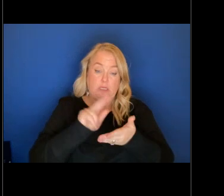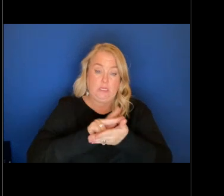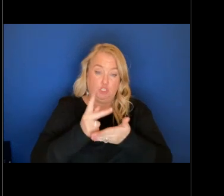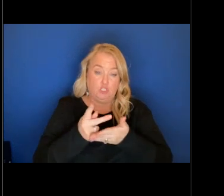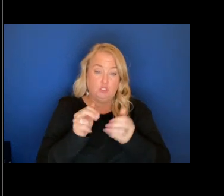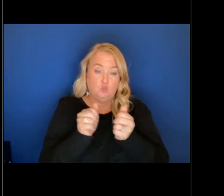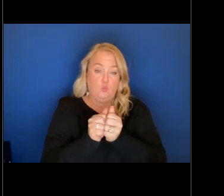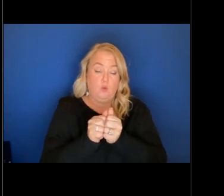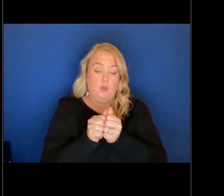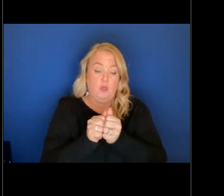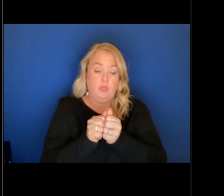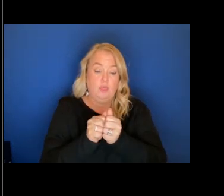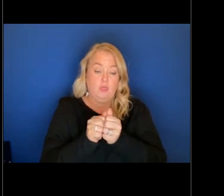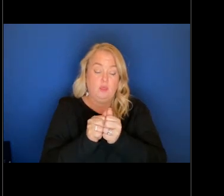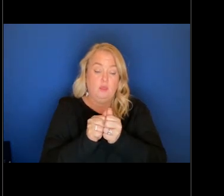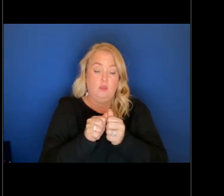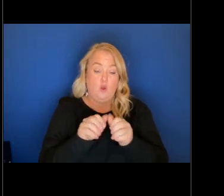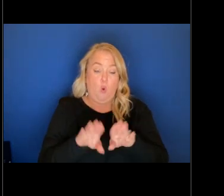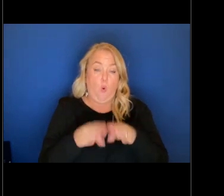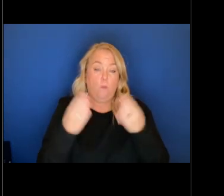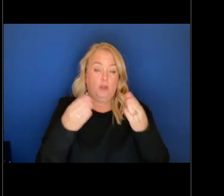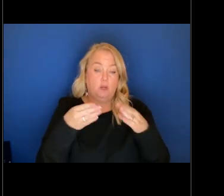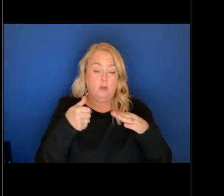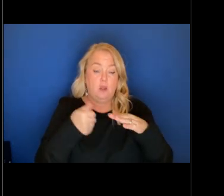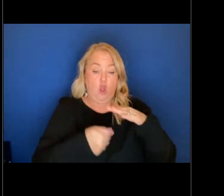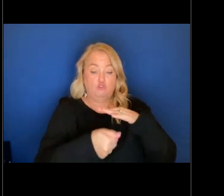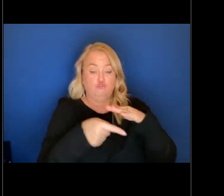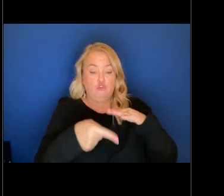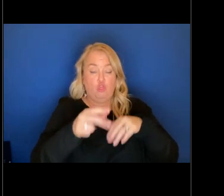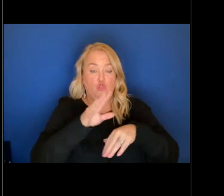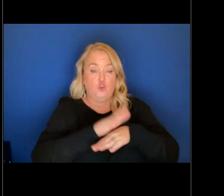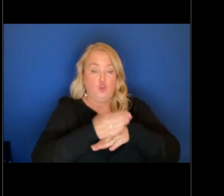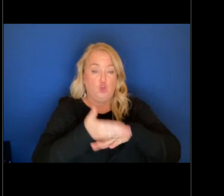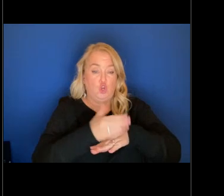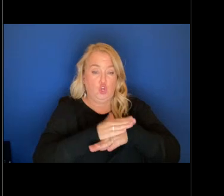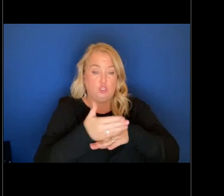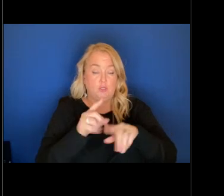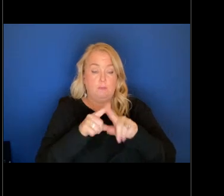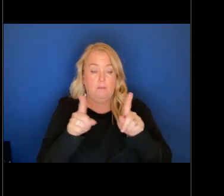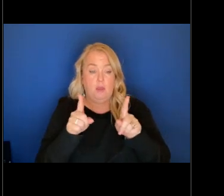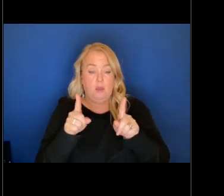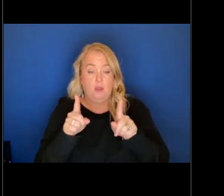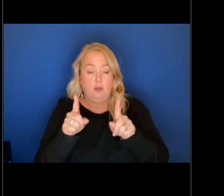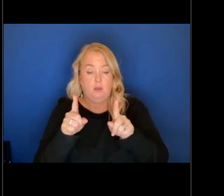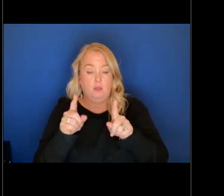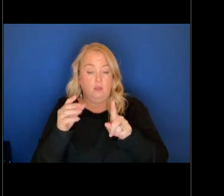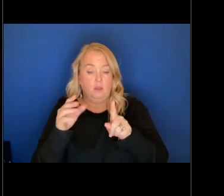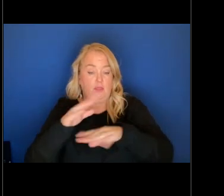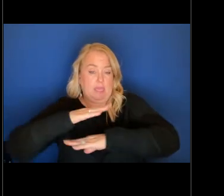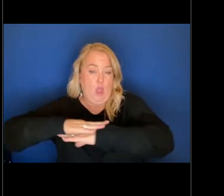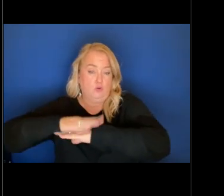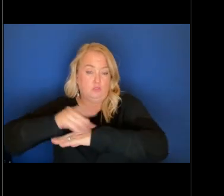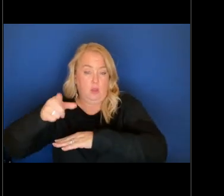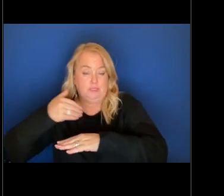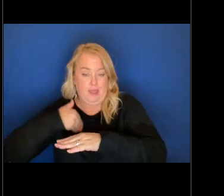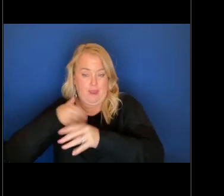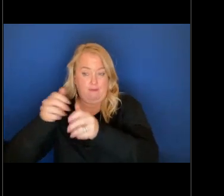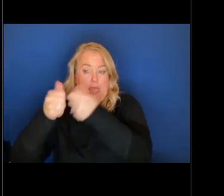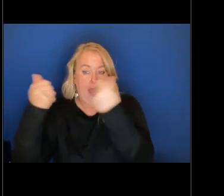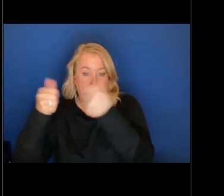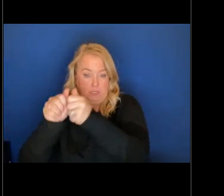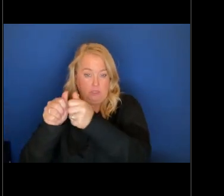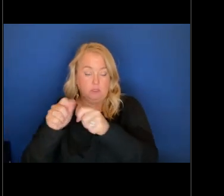open space under cooktops, but the counters have cabinets, etc., under them, leaving